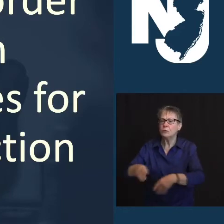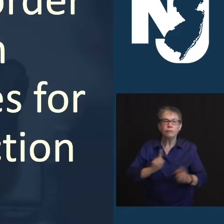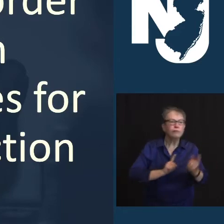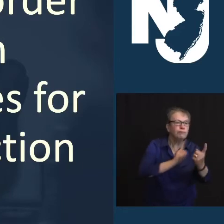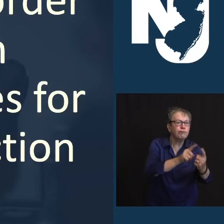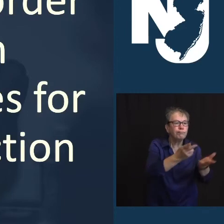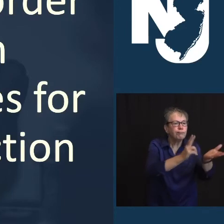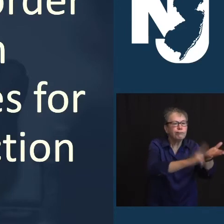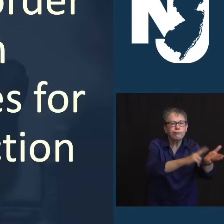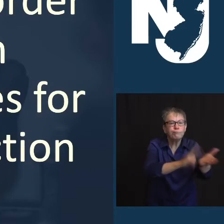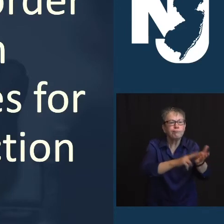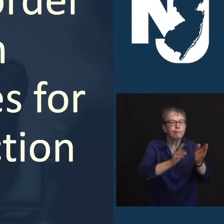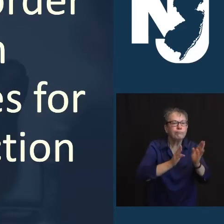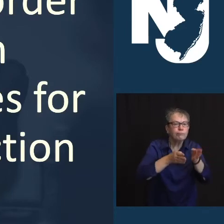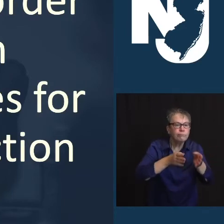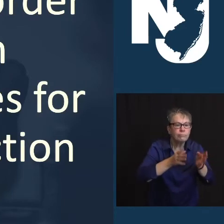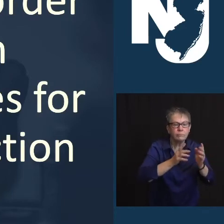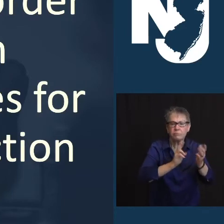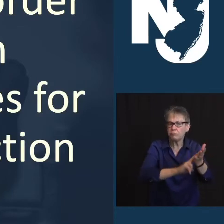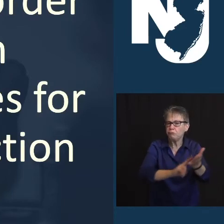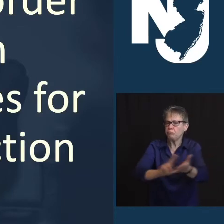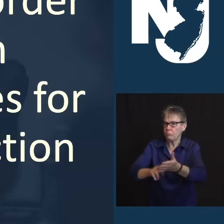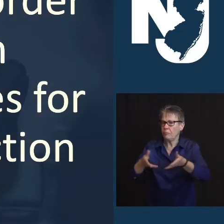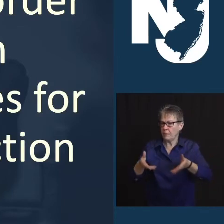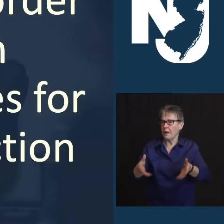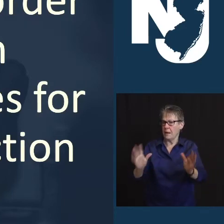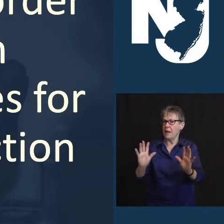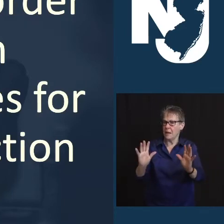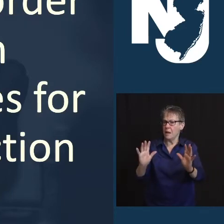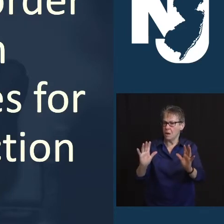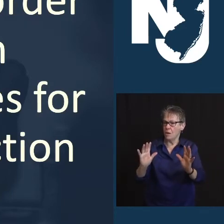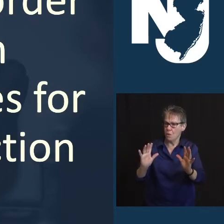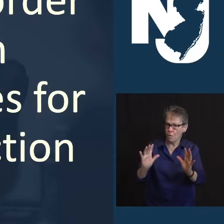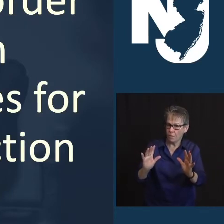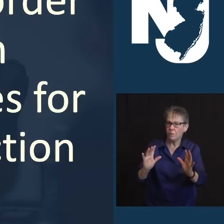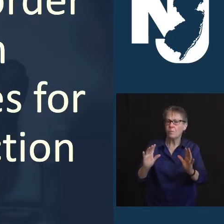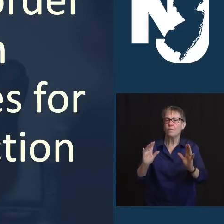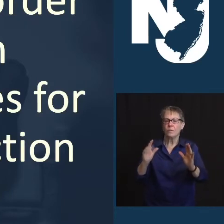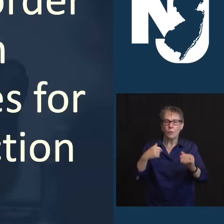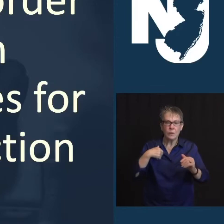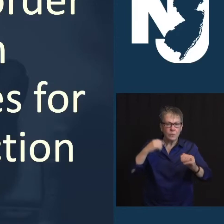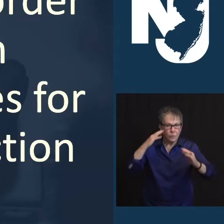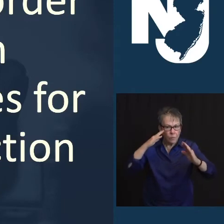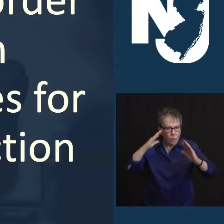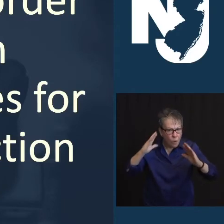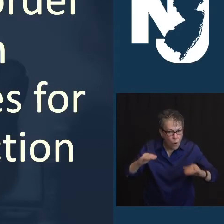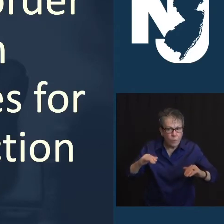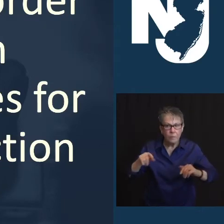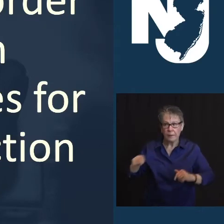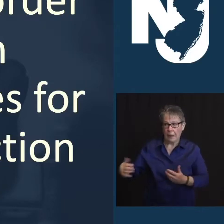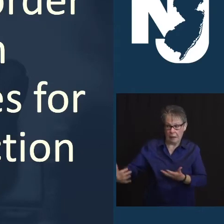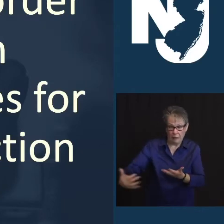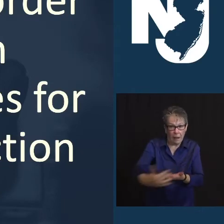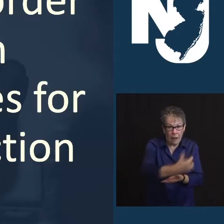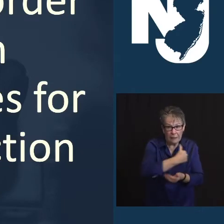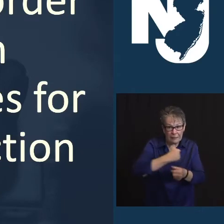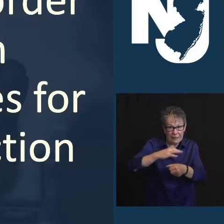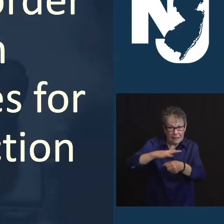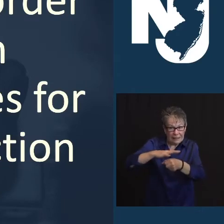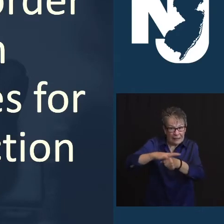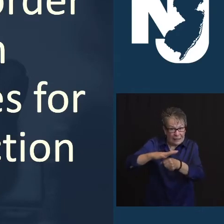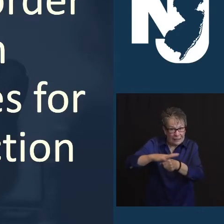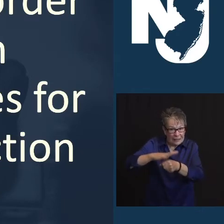either virtually or in person, but we are hopeful that all campaigns will ensure that the collection of signatures is done safely